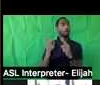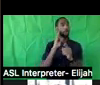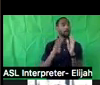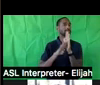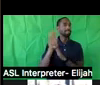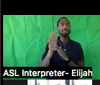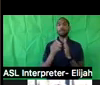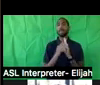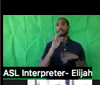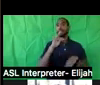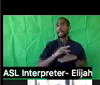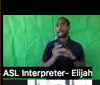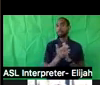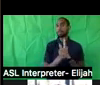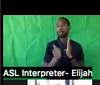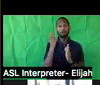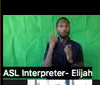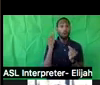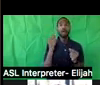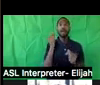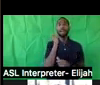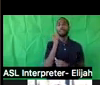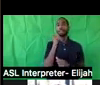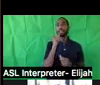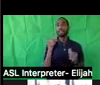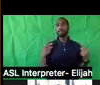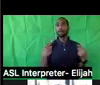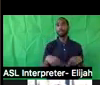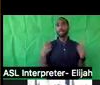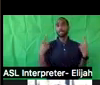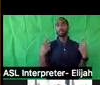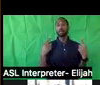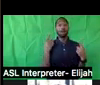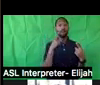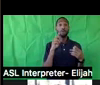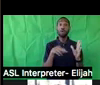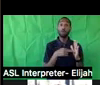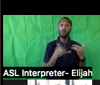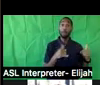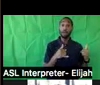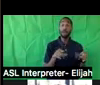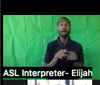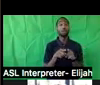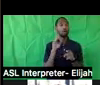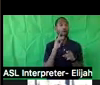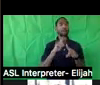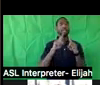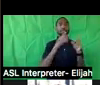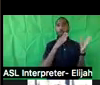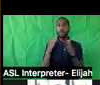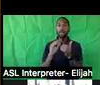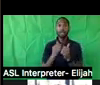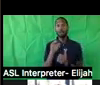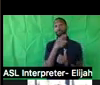approach those everyday situations of conflict with a sense of choice through role play. And we'll have different ways to participate with